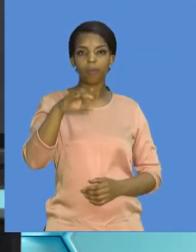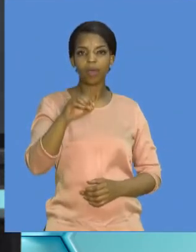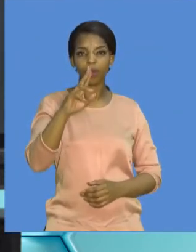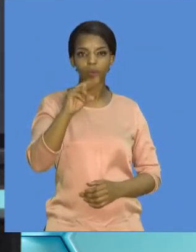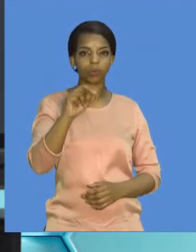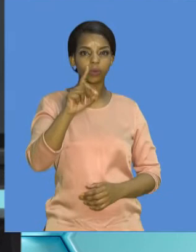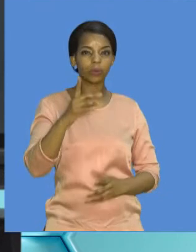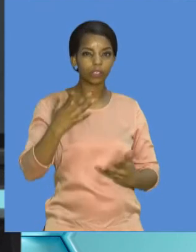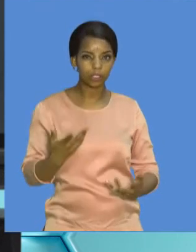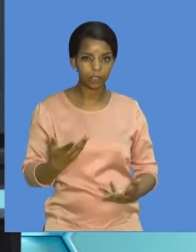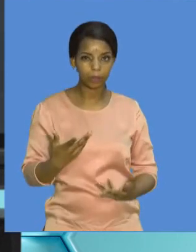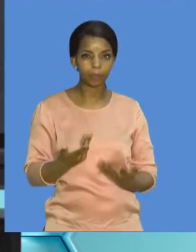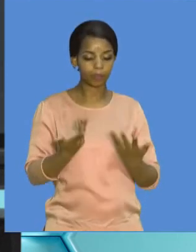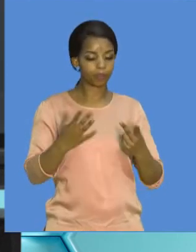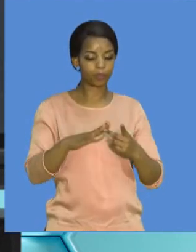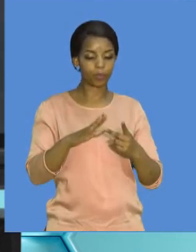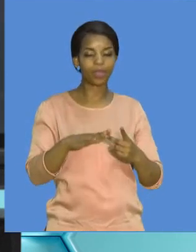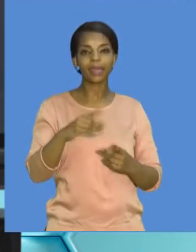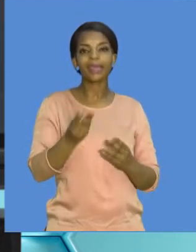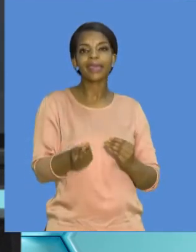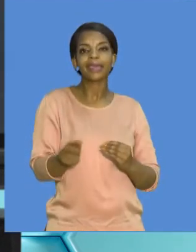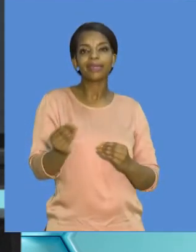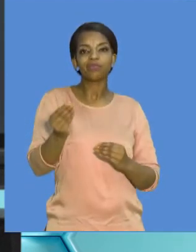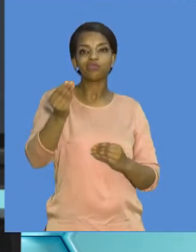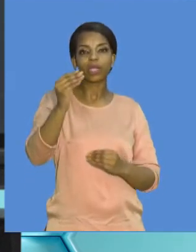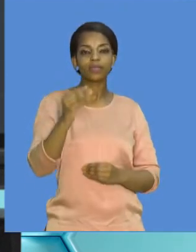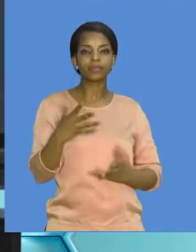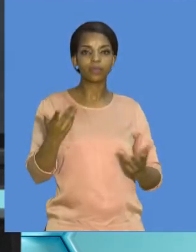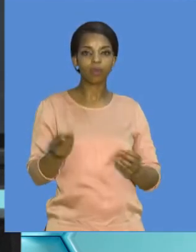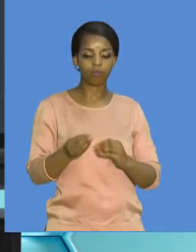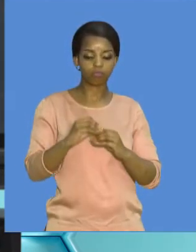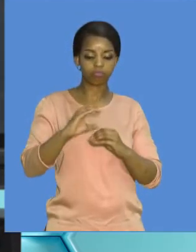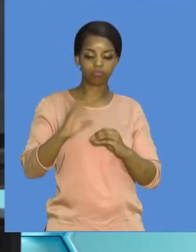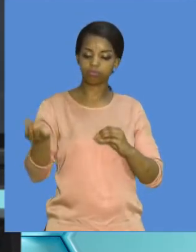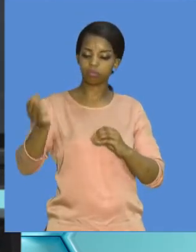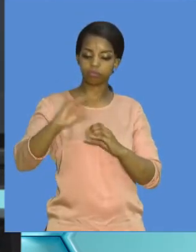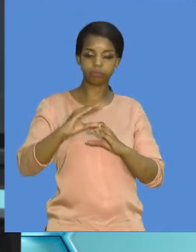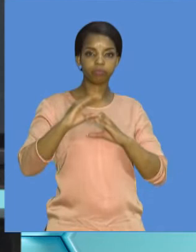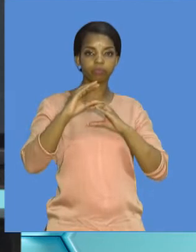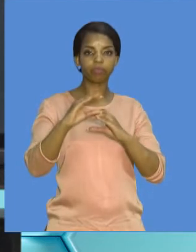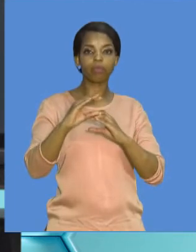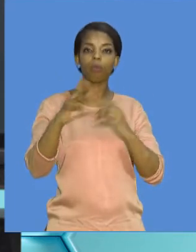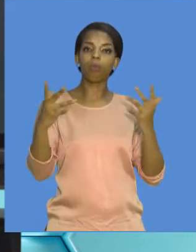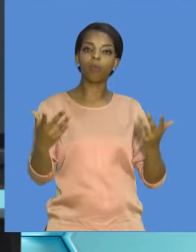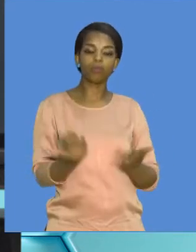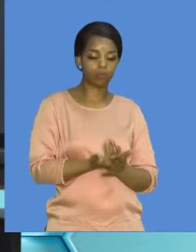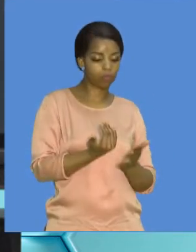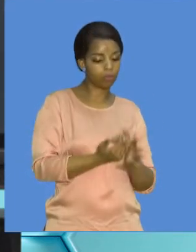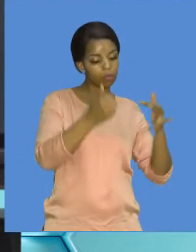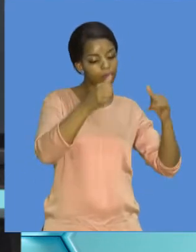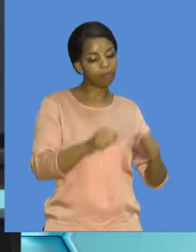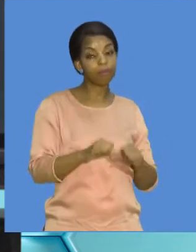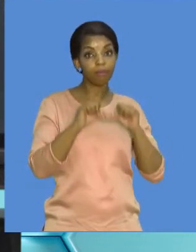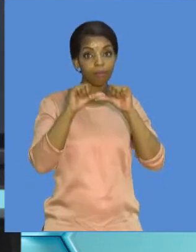compound interest if it was maybe an investment or a savings account of that nature. So stay tuned.